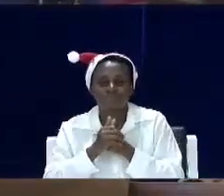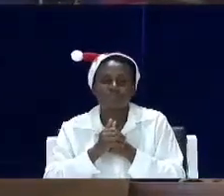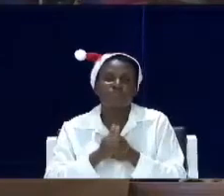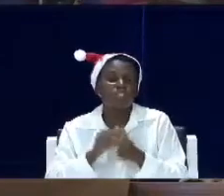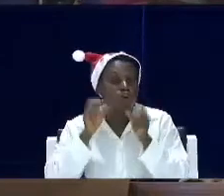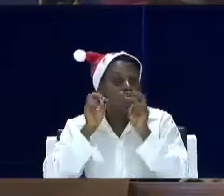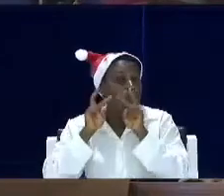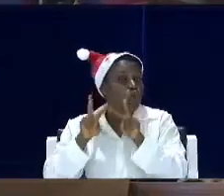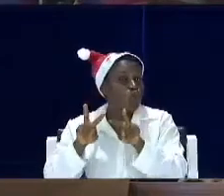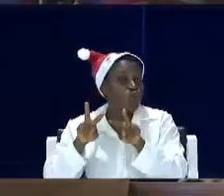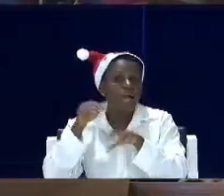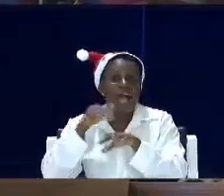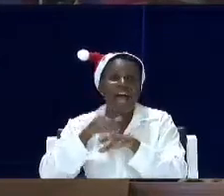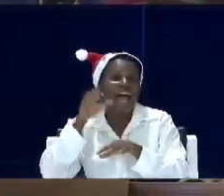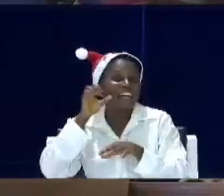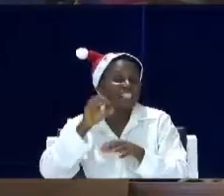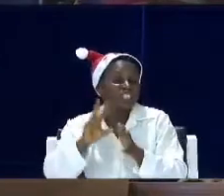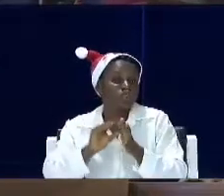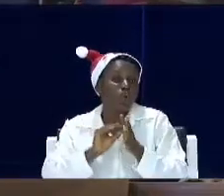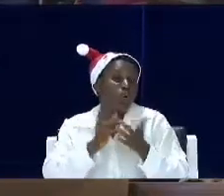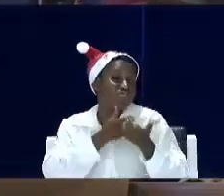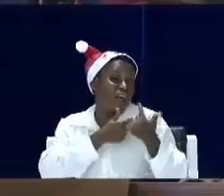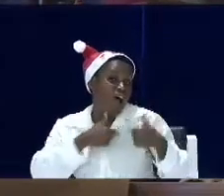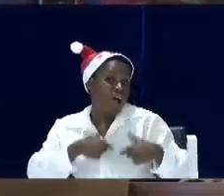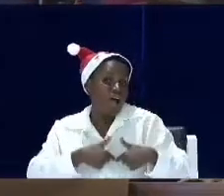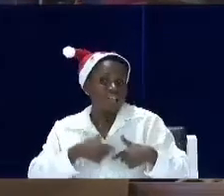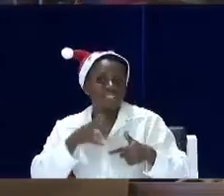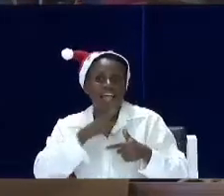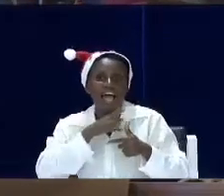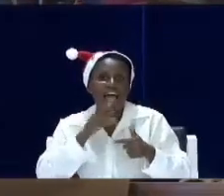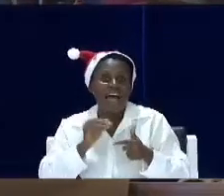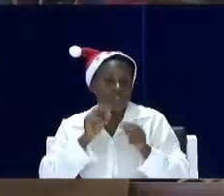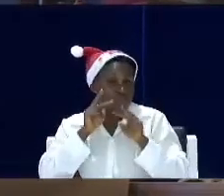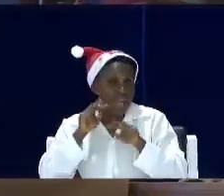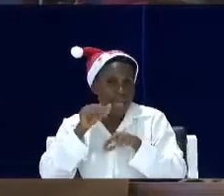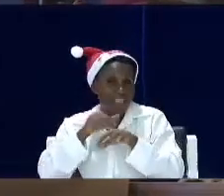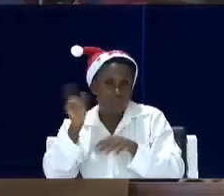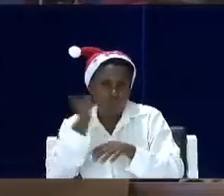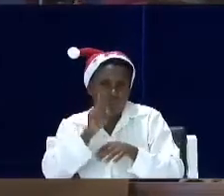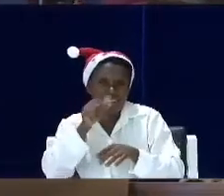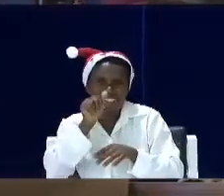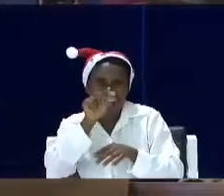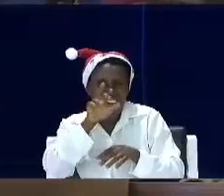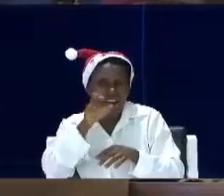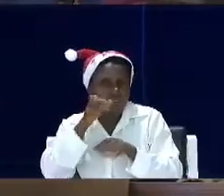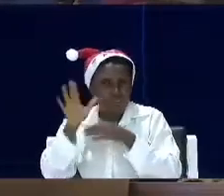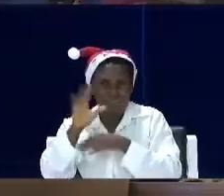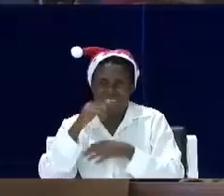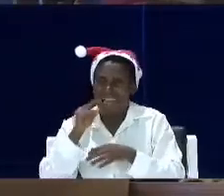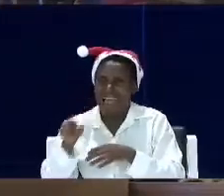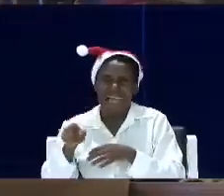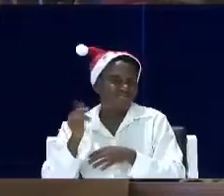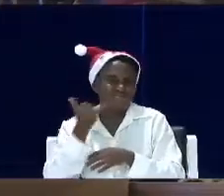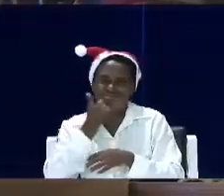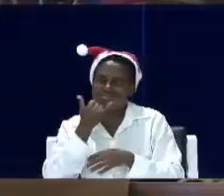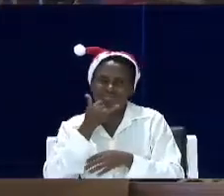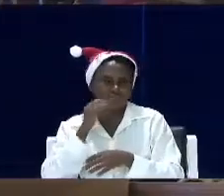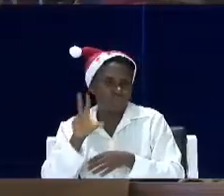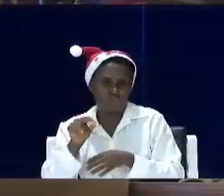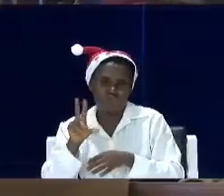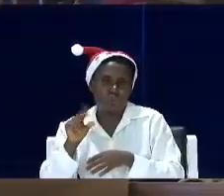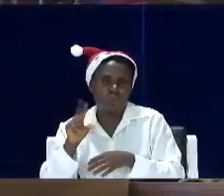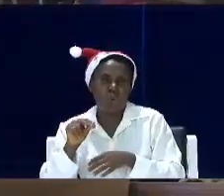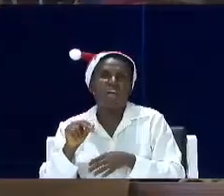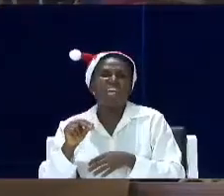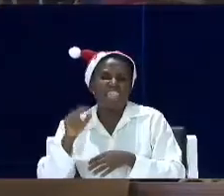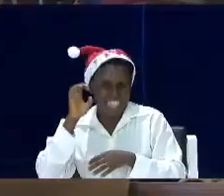looked at his own house and looked at where the ark of God was saying. He said, no, this is an aberration. He offered